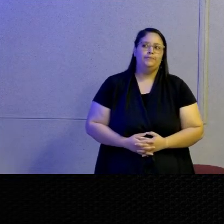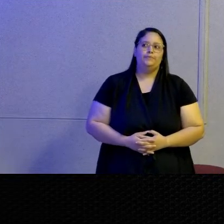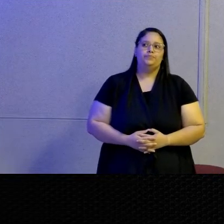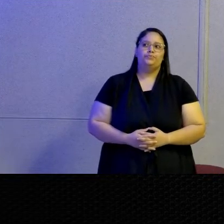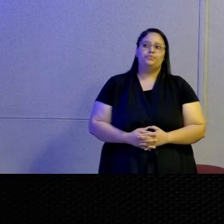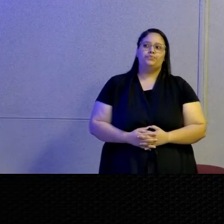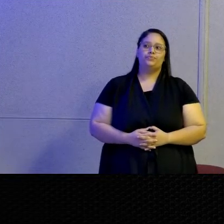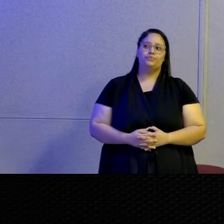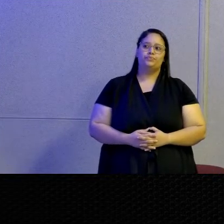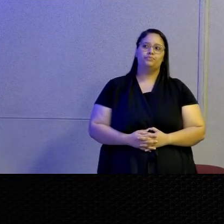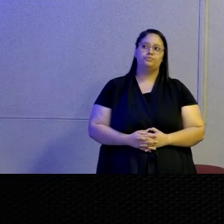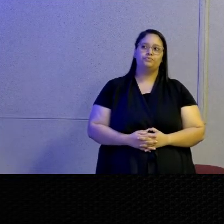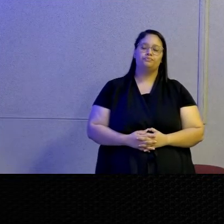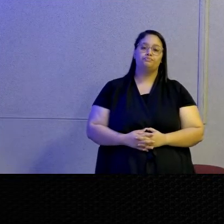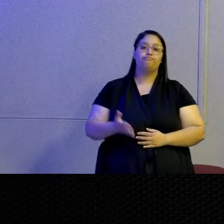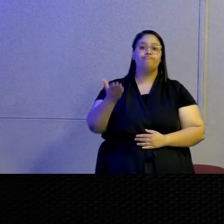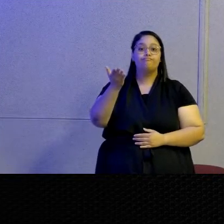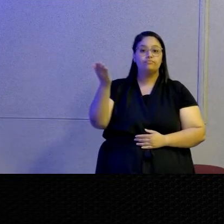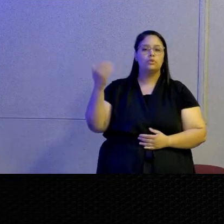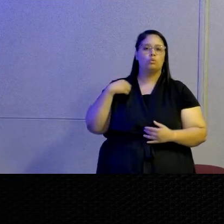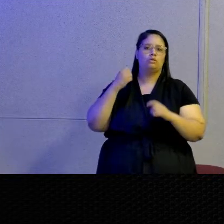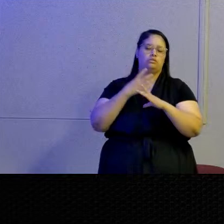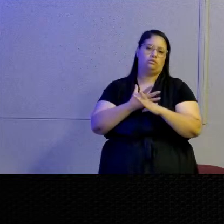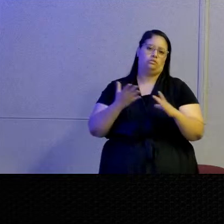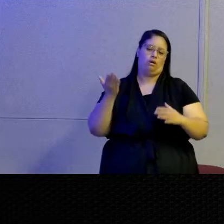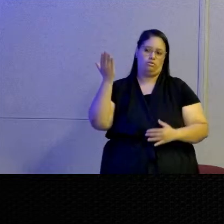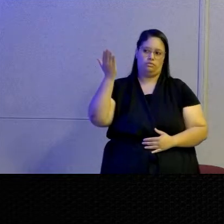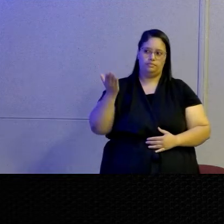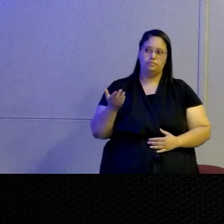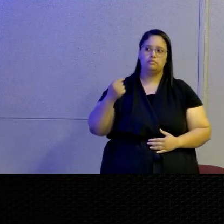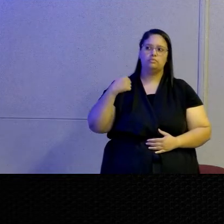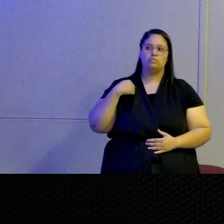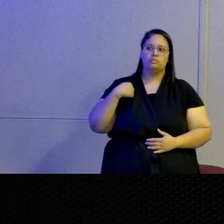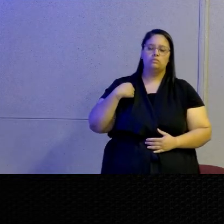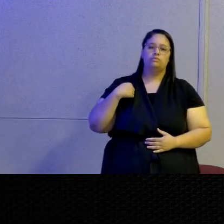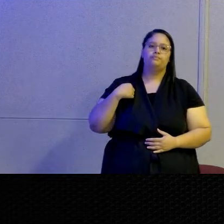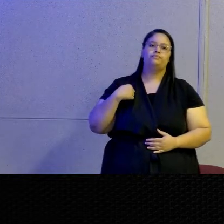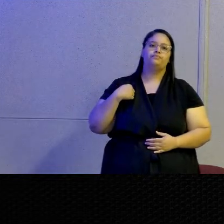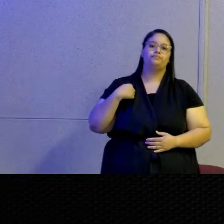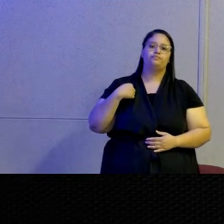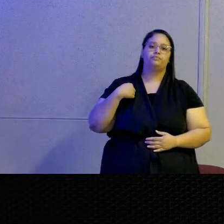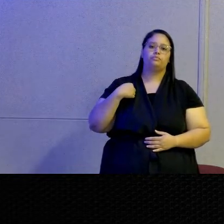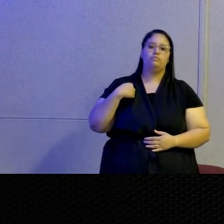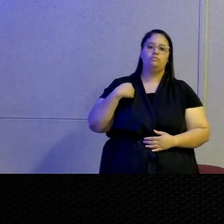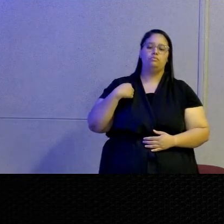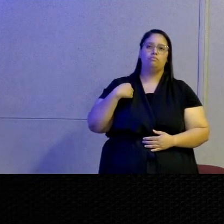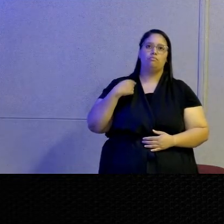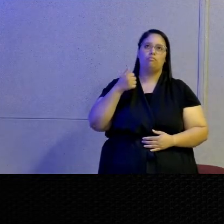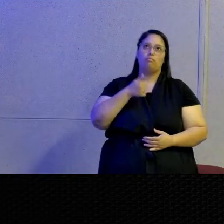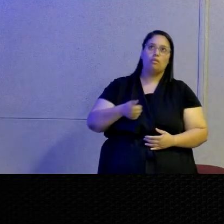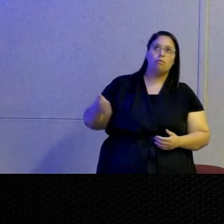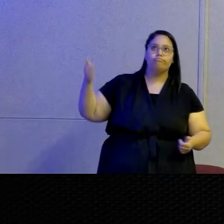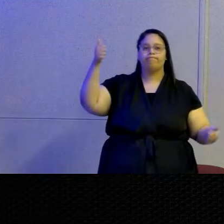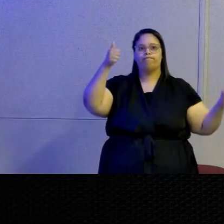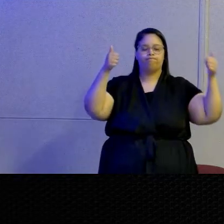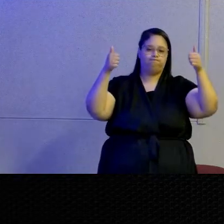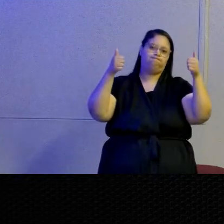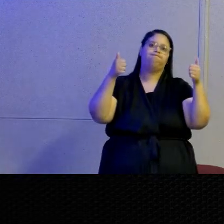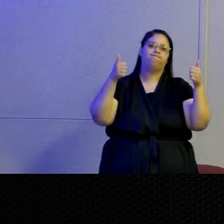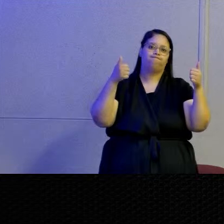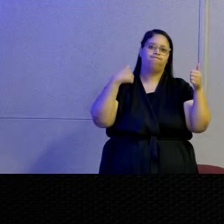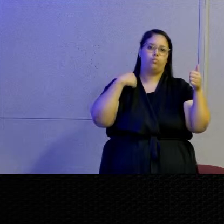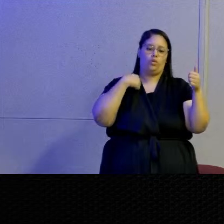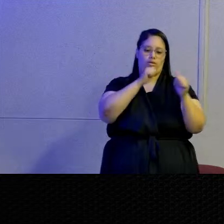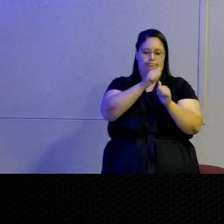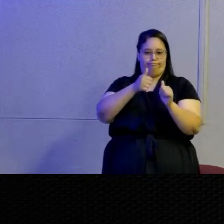So this is where we start. We stand on the shoulders of giants. We stand